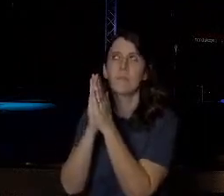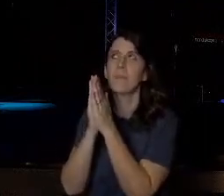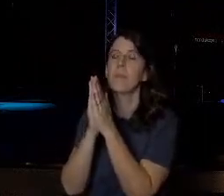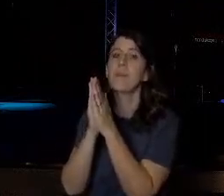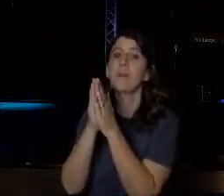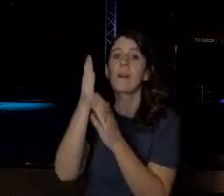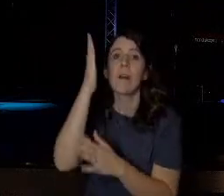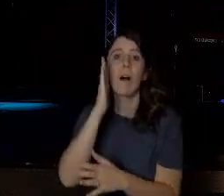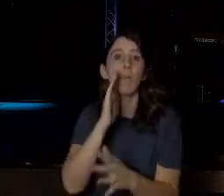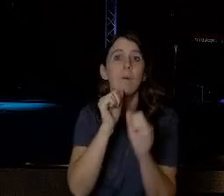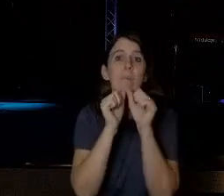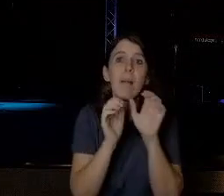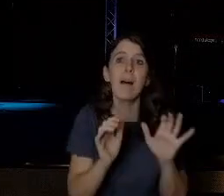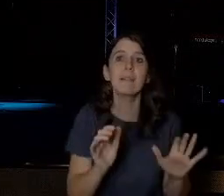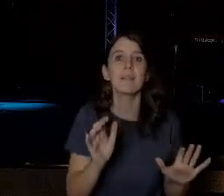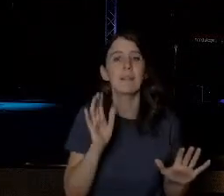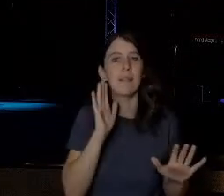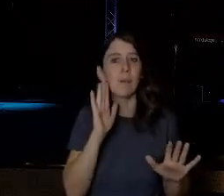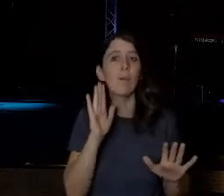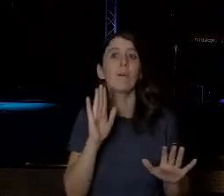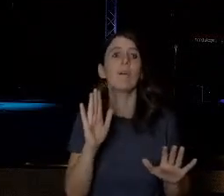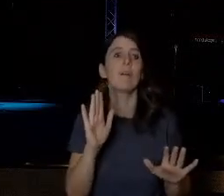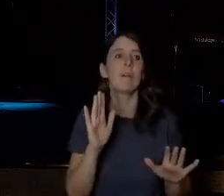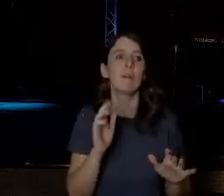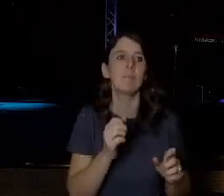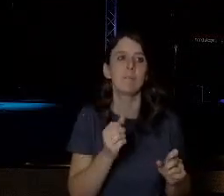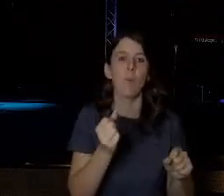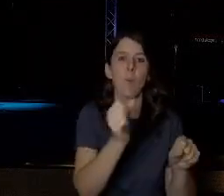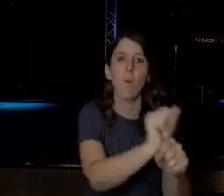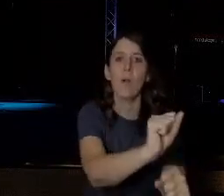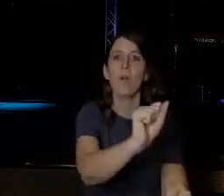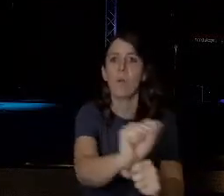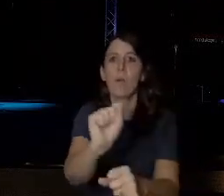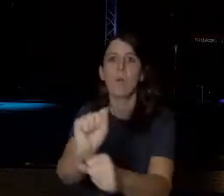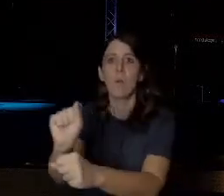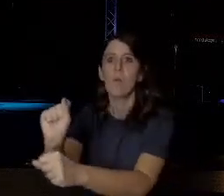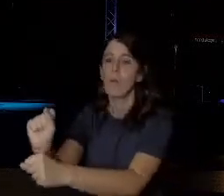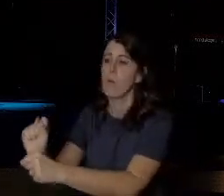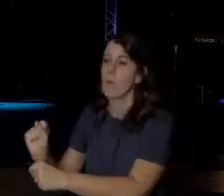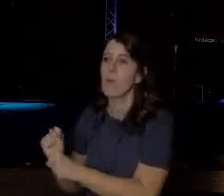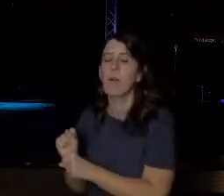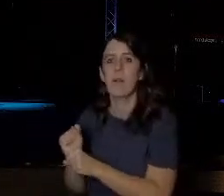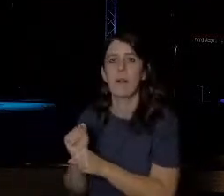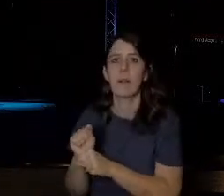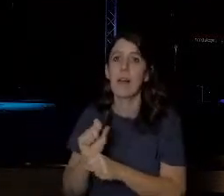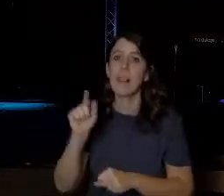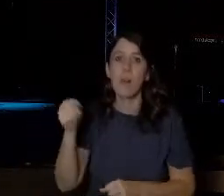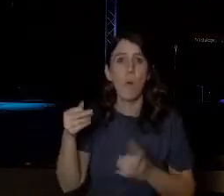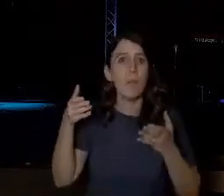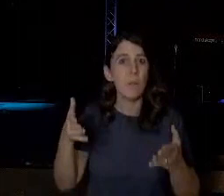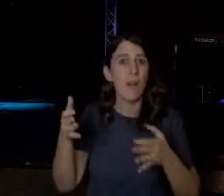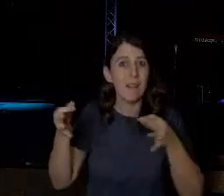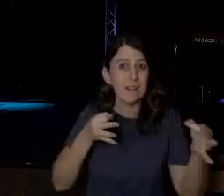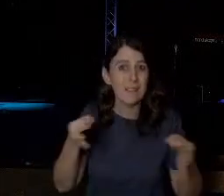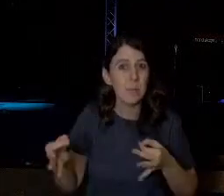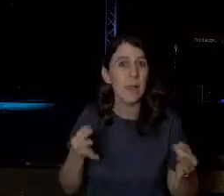bless those prayers and he will make things happen at this church that cannot be explained outside of the power and the goodness of God.